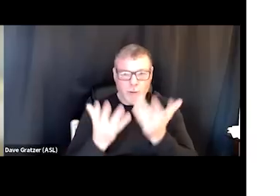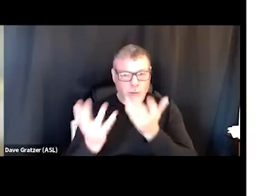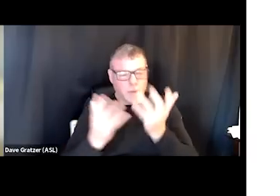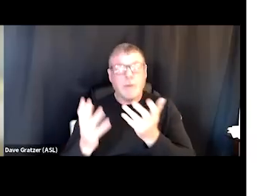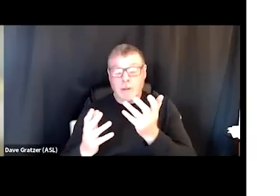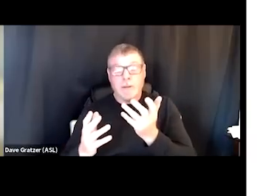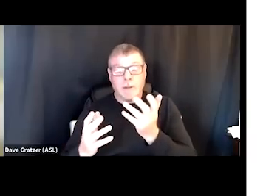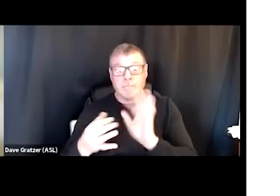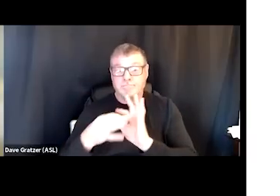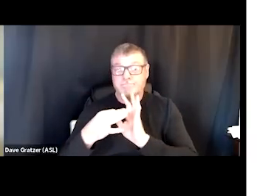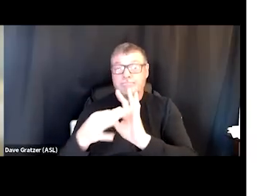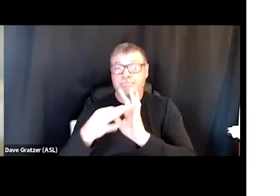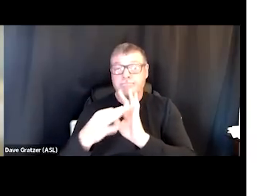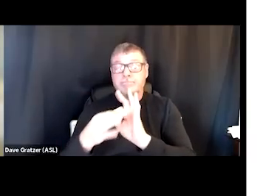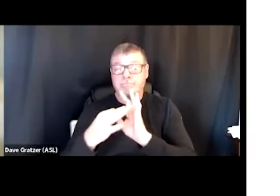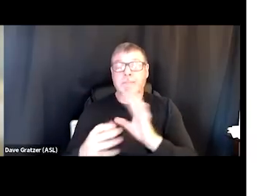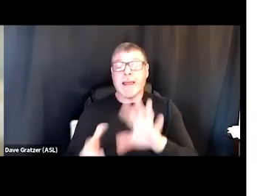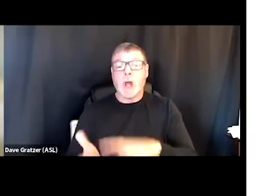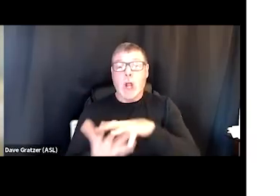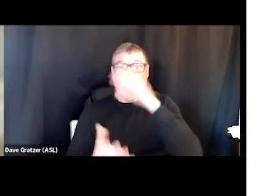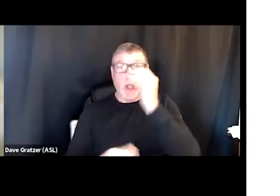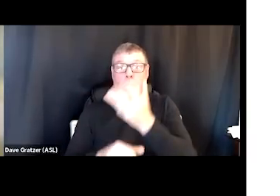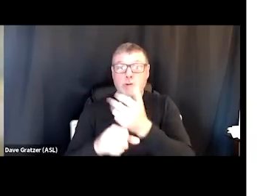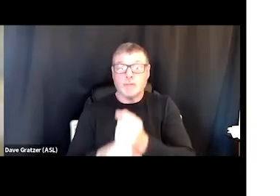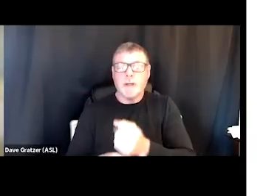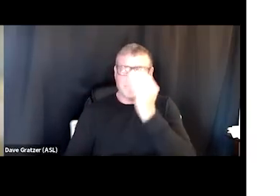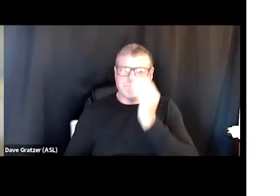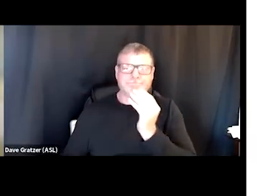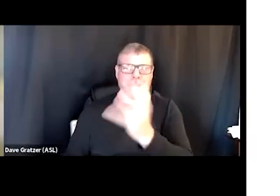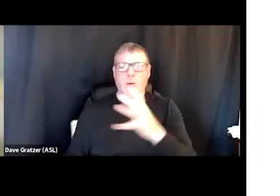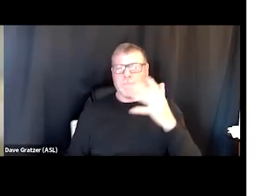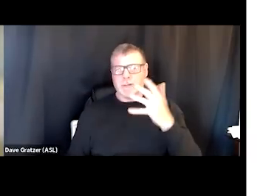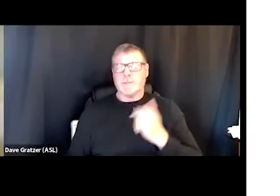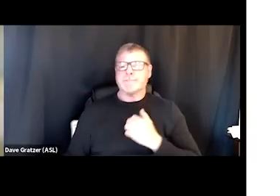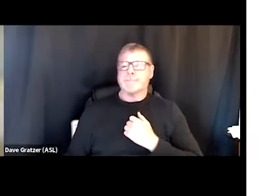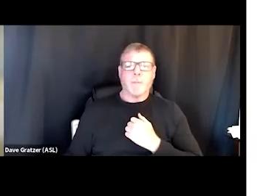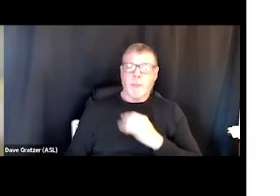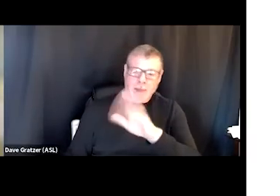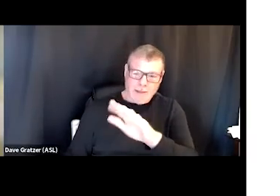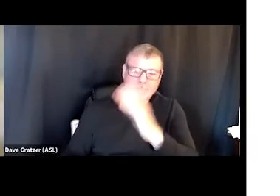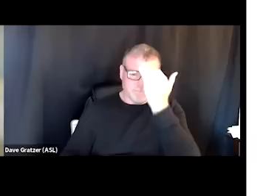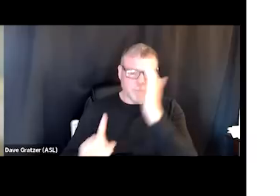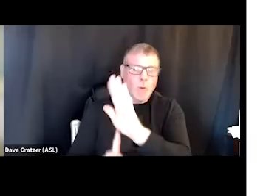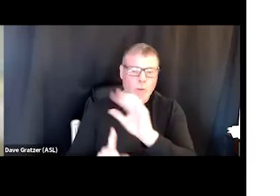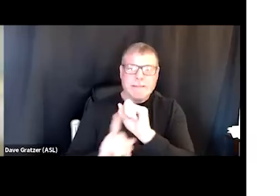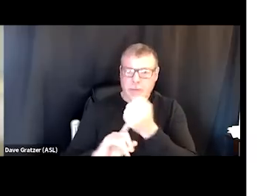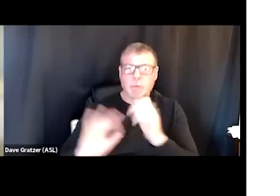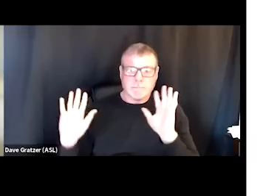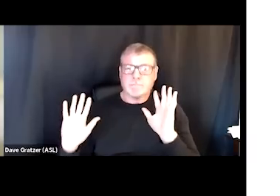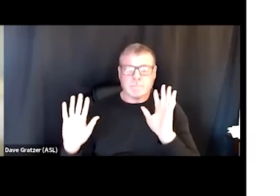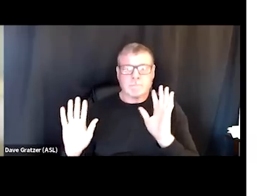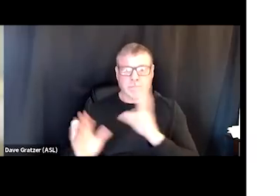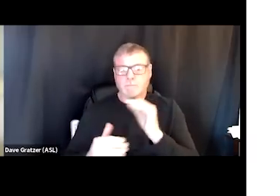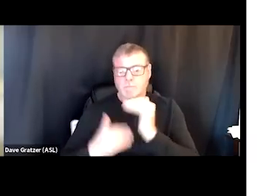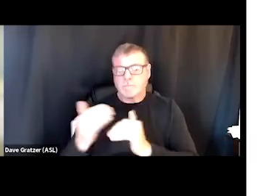a patient's trust is letting them know that we know the situation and, how it's going